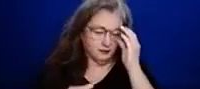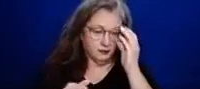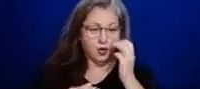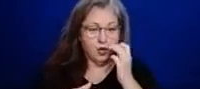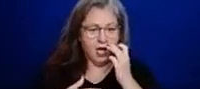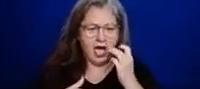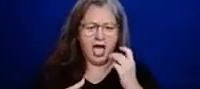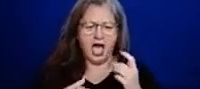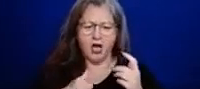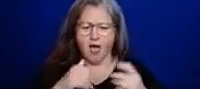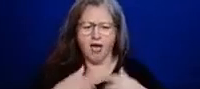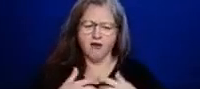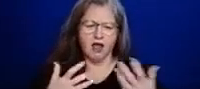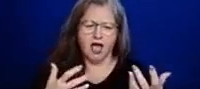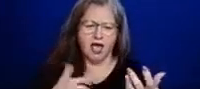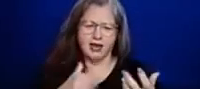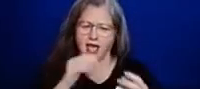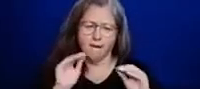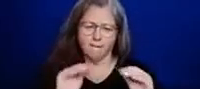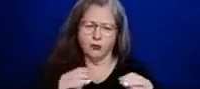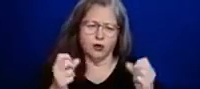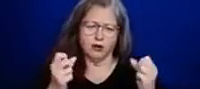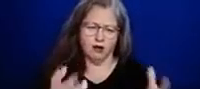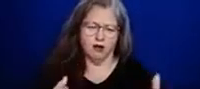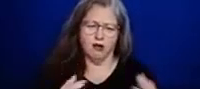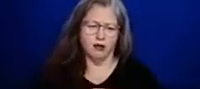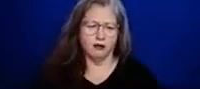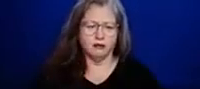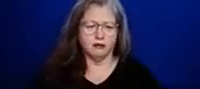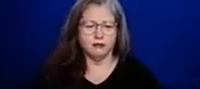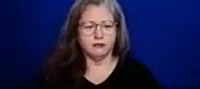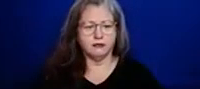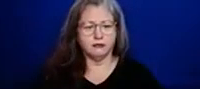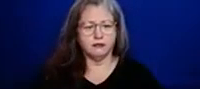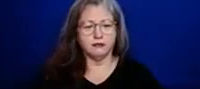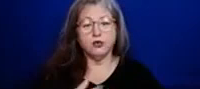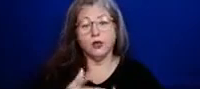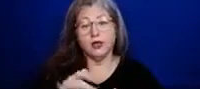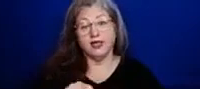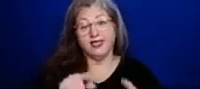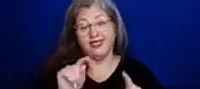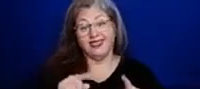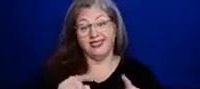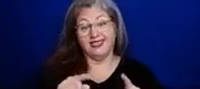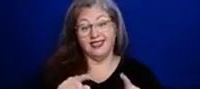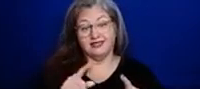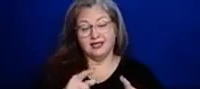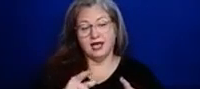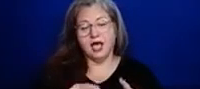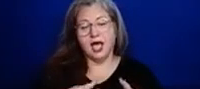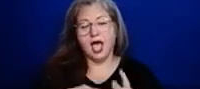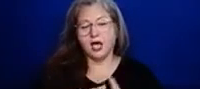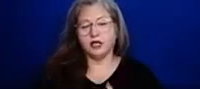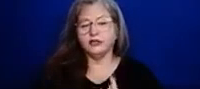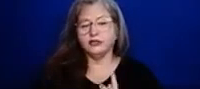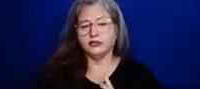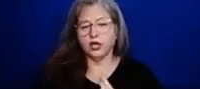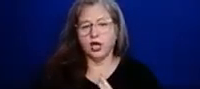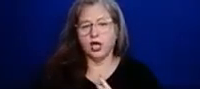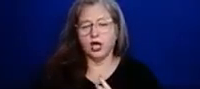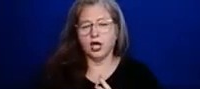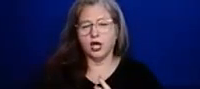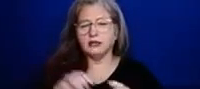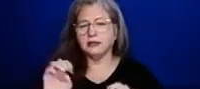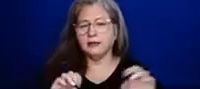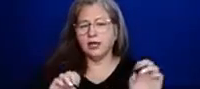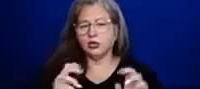have, we don't have a lot. I didn't put a lot, but like this series started like with an